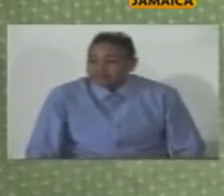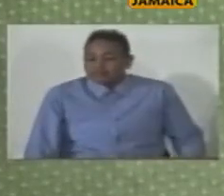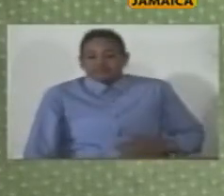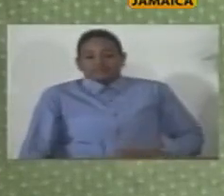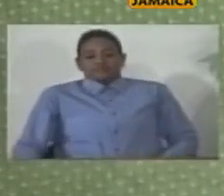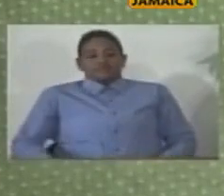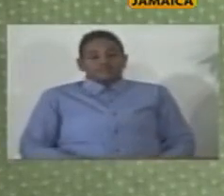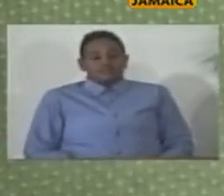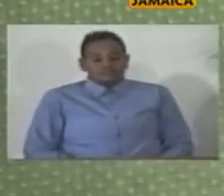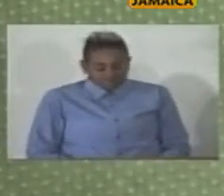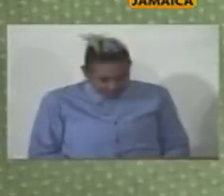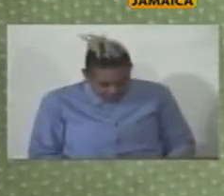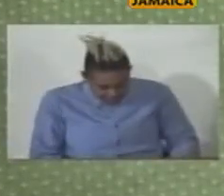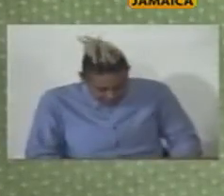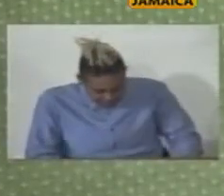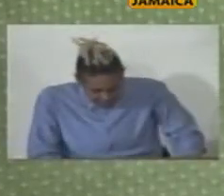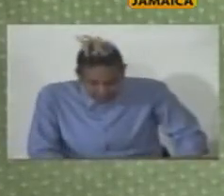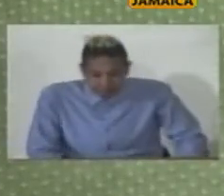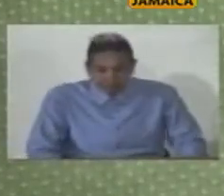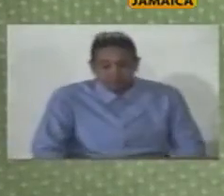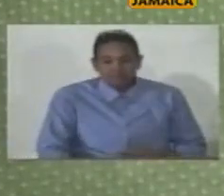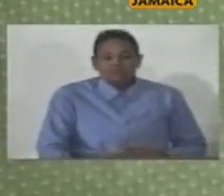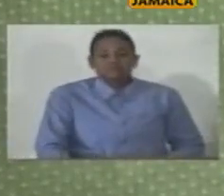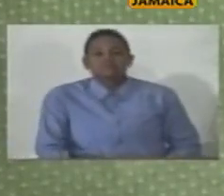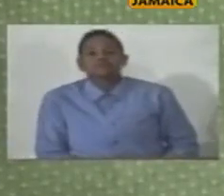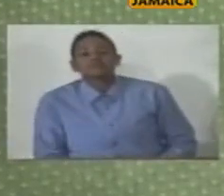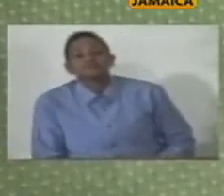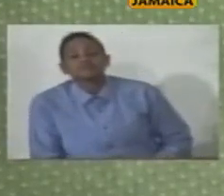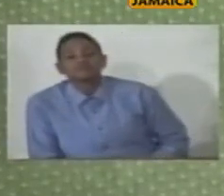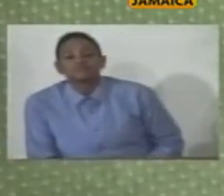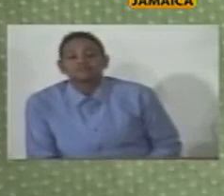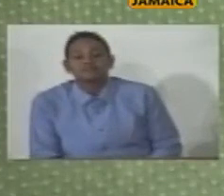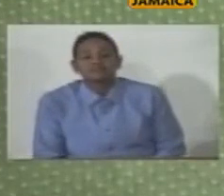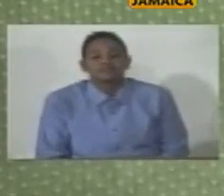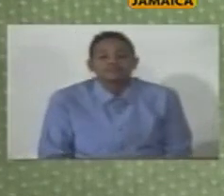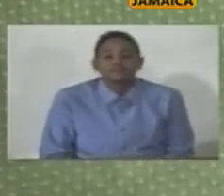The motion is that we return to